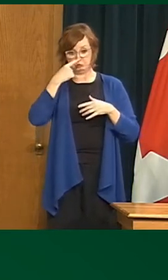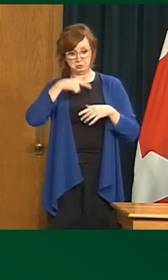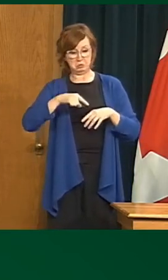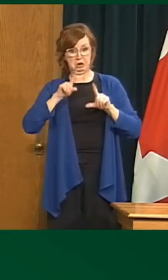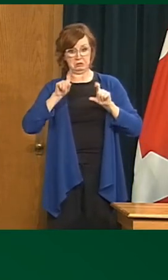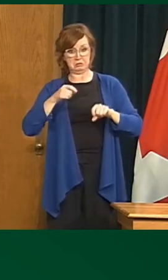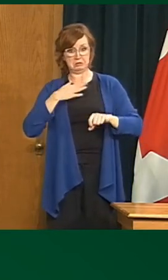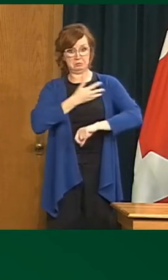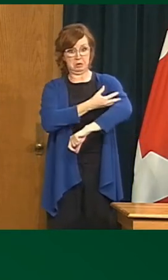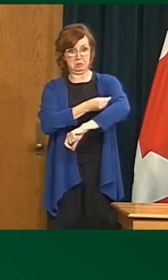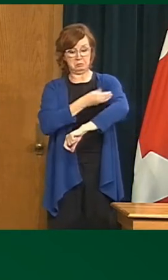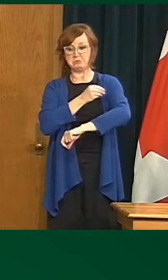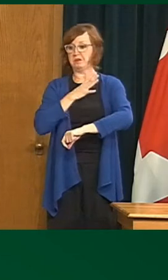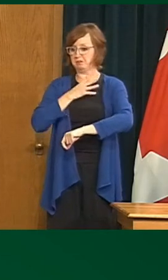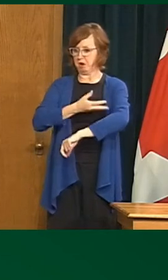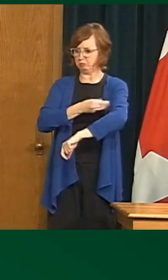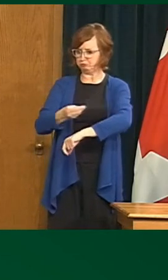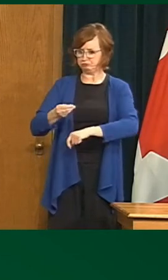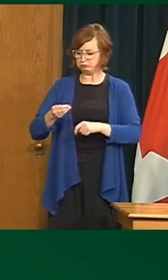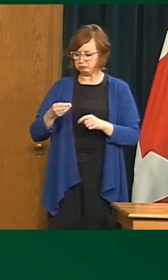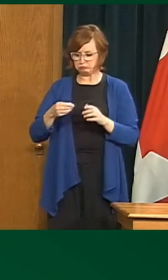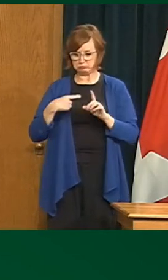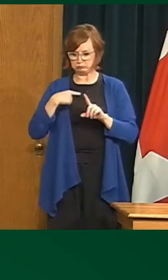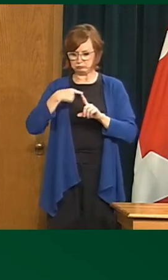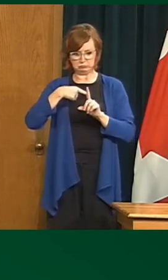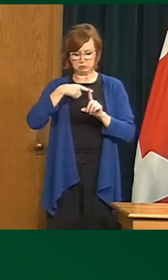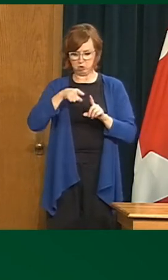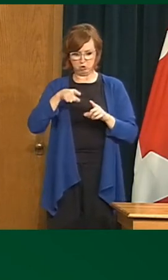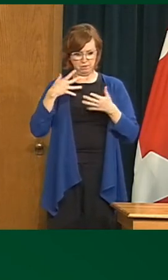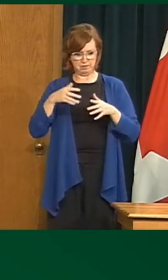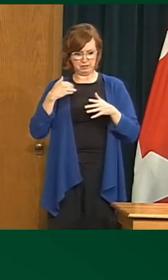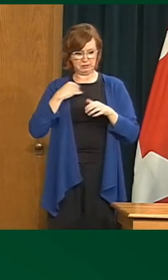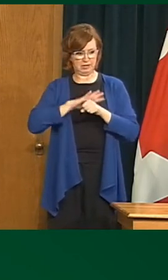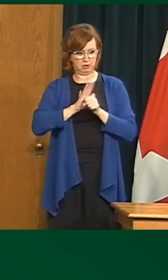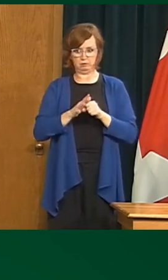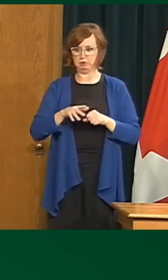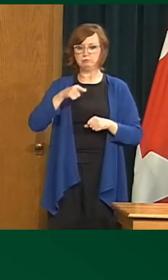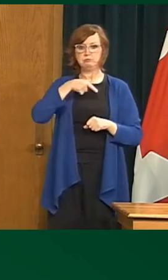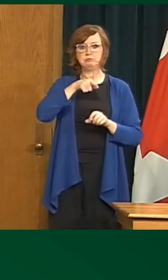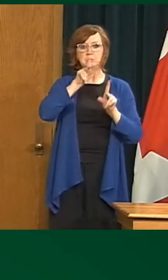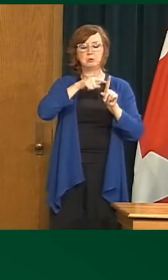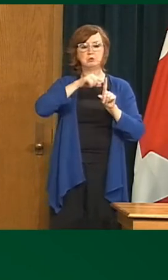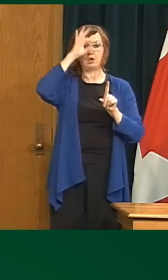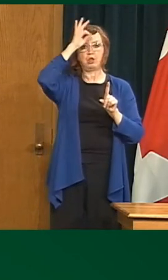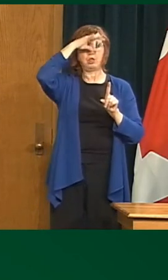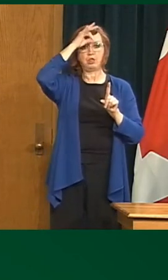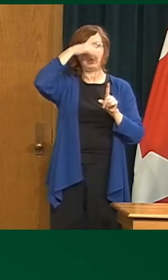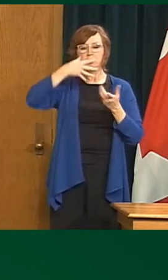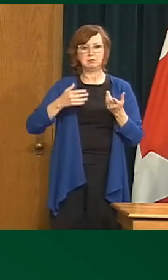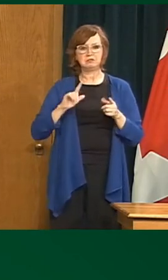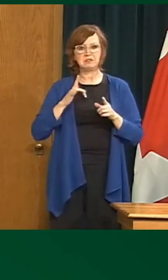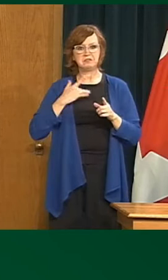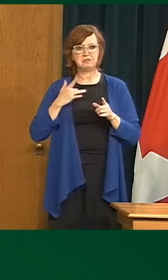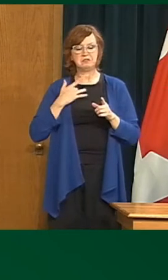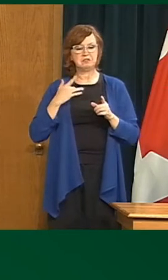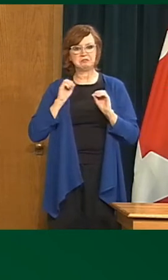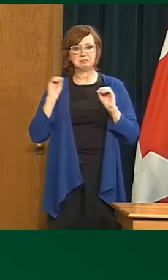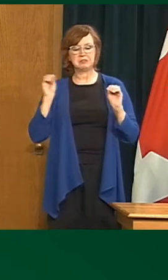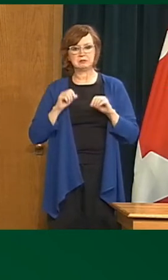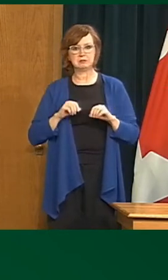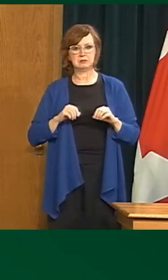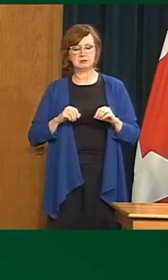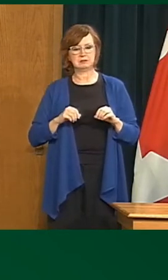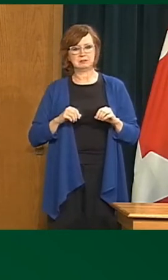understand how it can be used in the clinical environment. So, of course, the serology test doesn't help you to tell you if you're infectious or